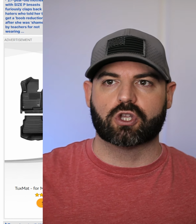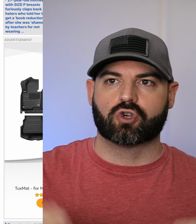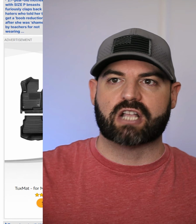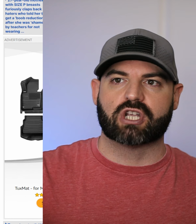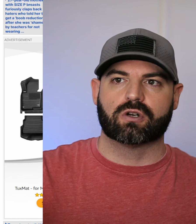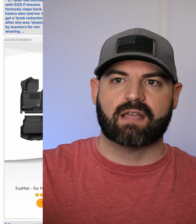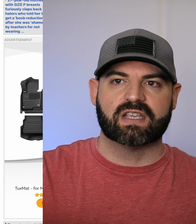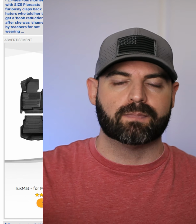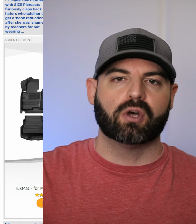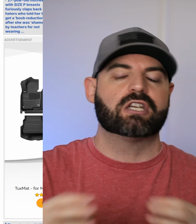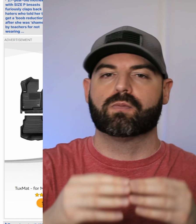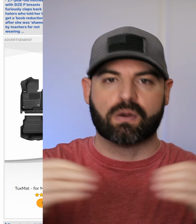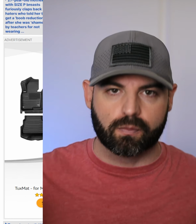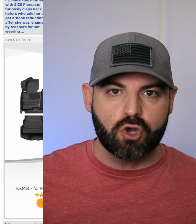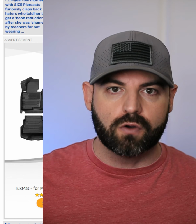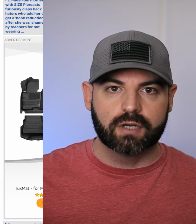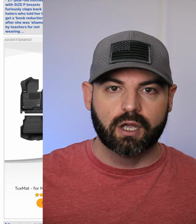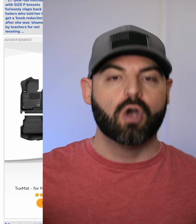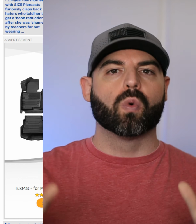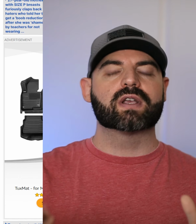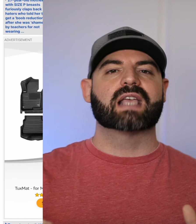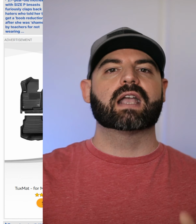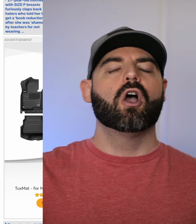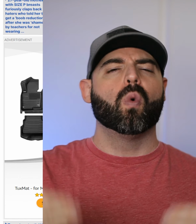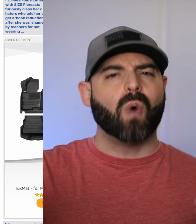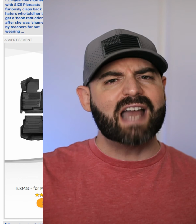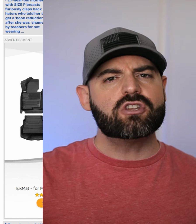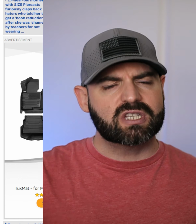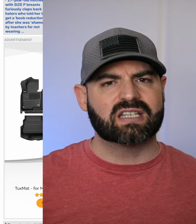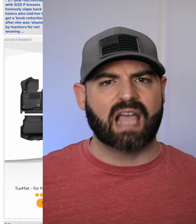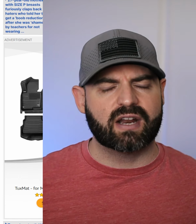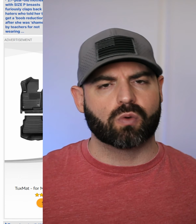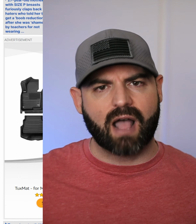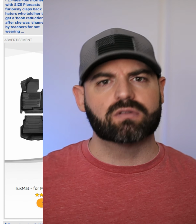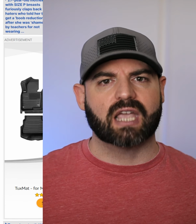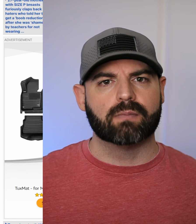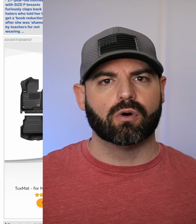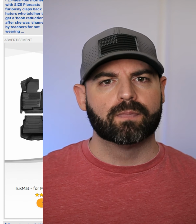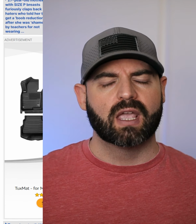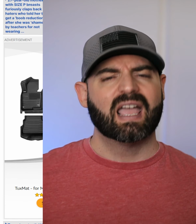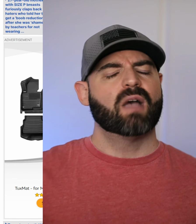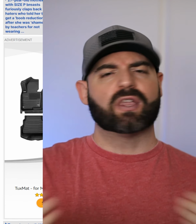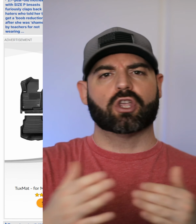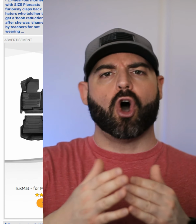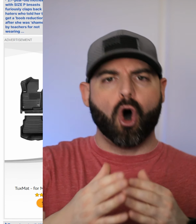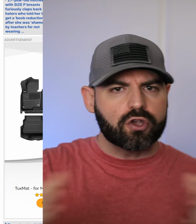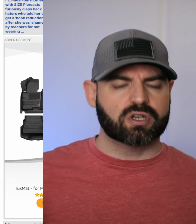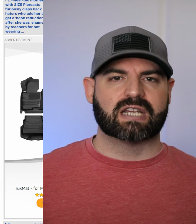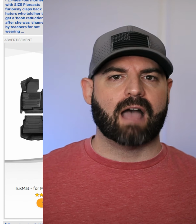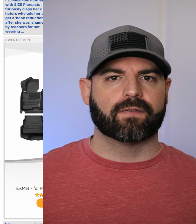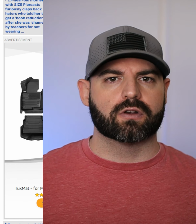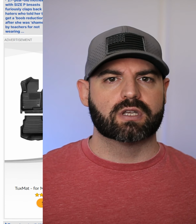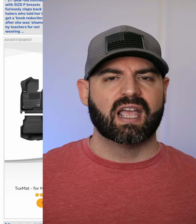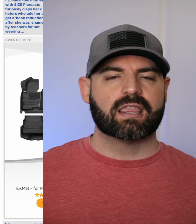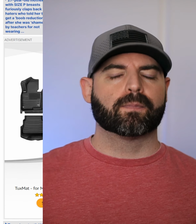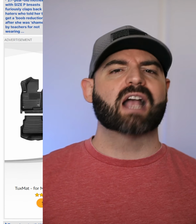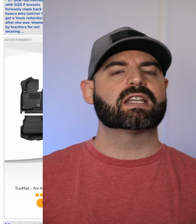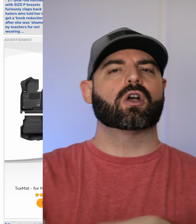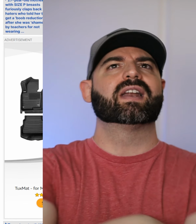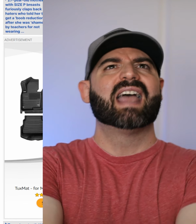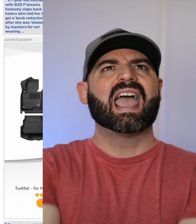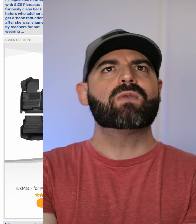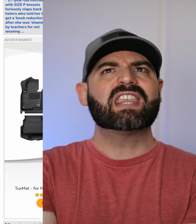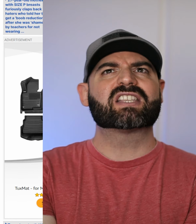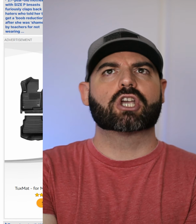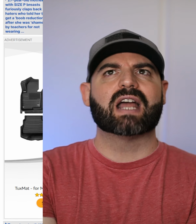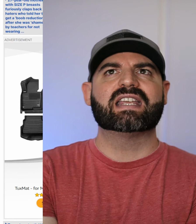calling for the Transgender Day of Visibility to be removed. We're saying, why did you sit down at a round table with all your staffers and the president